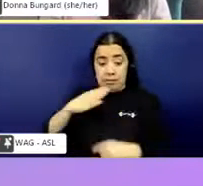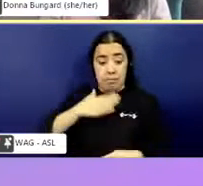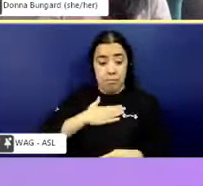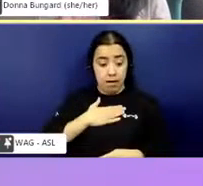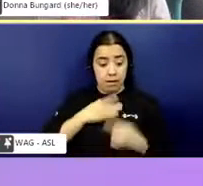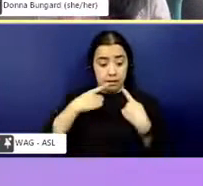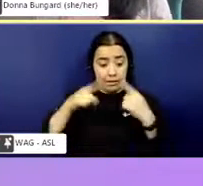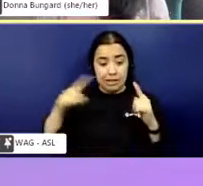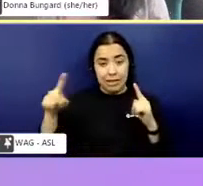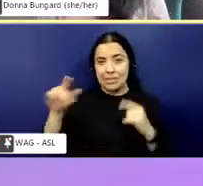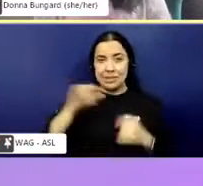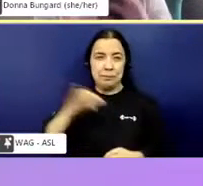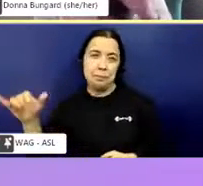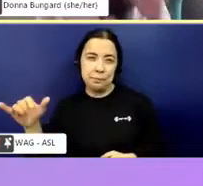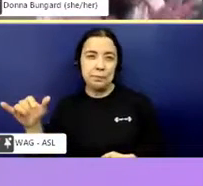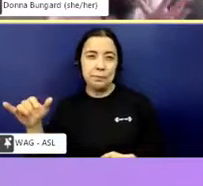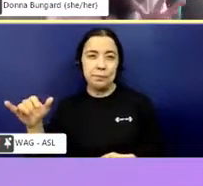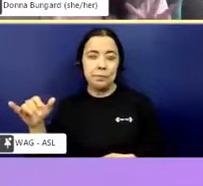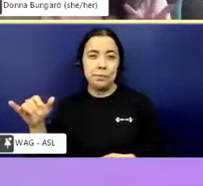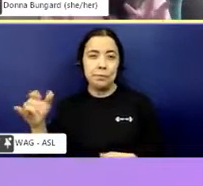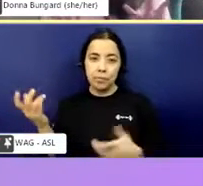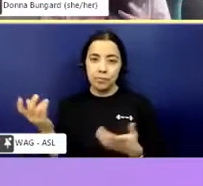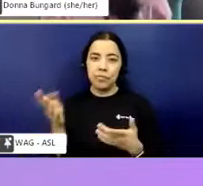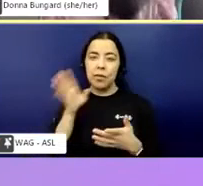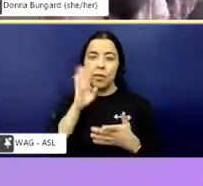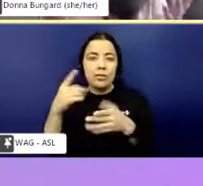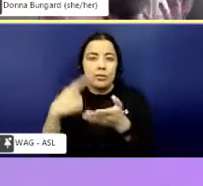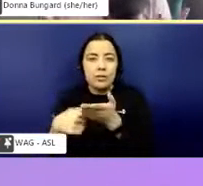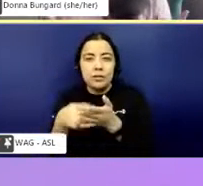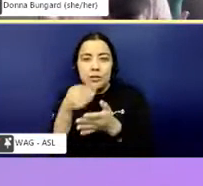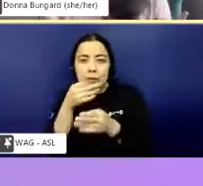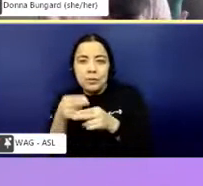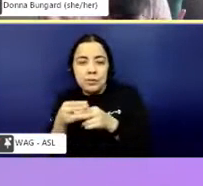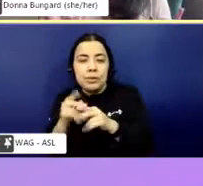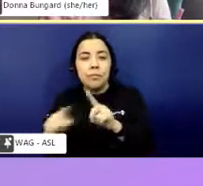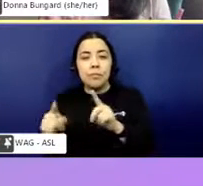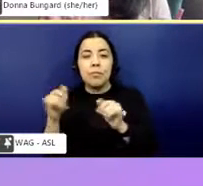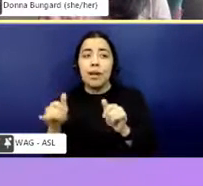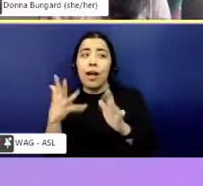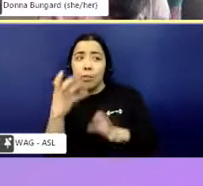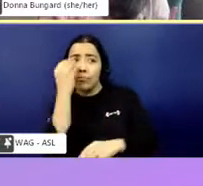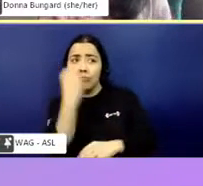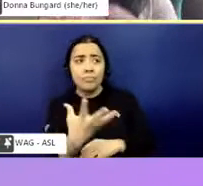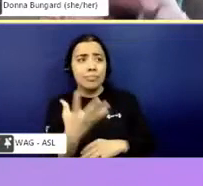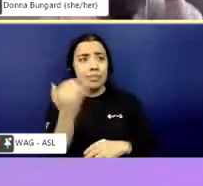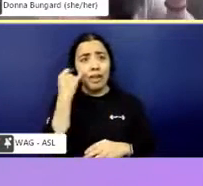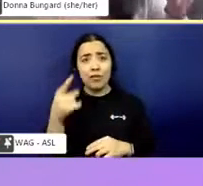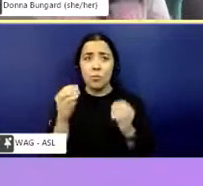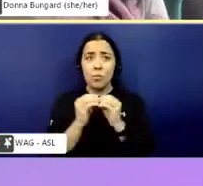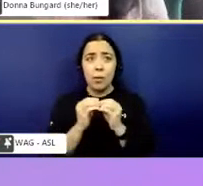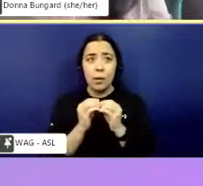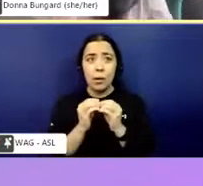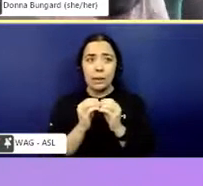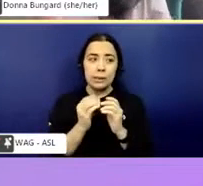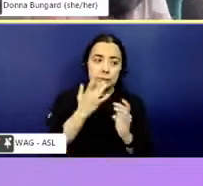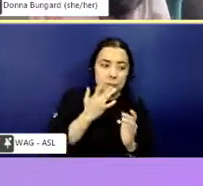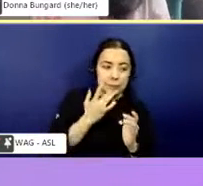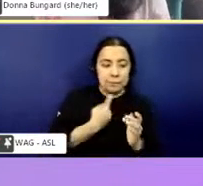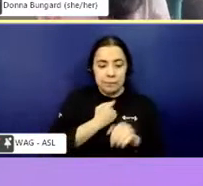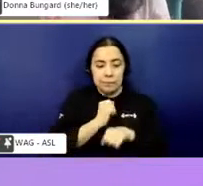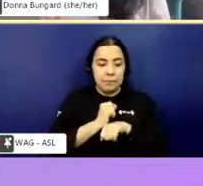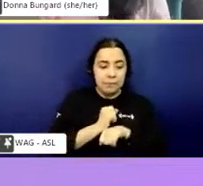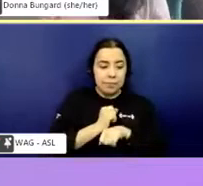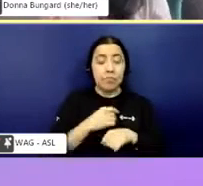more. But first, I want to just shout out to the more introverted types, because I'm